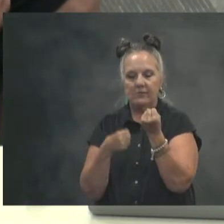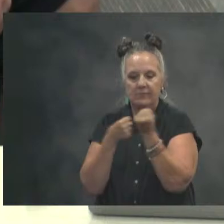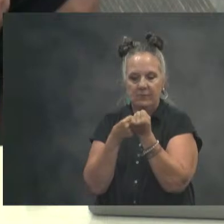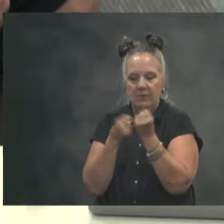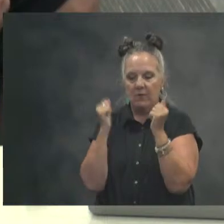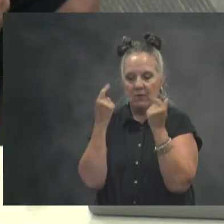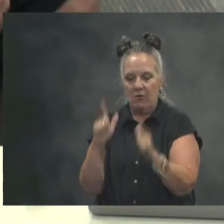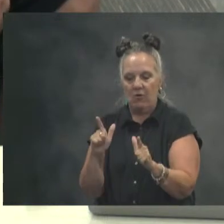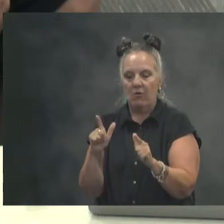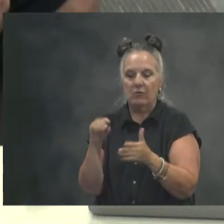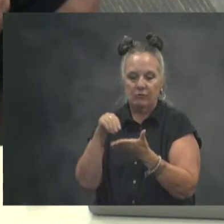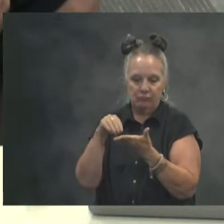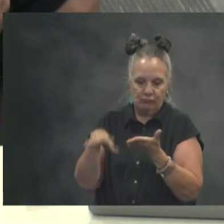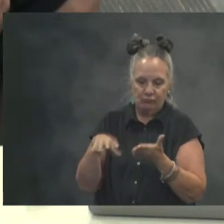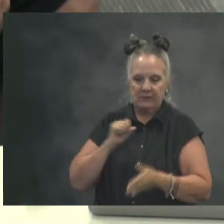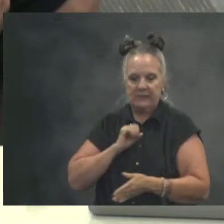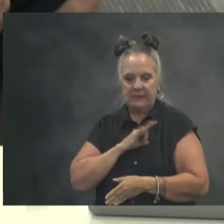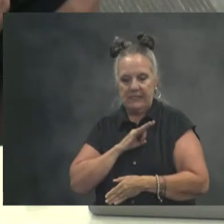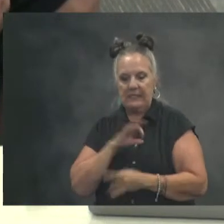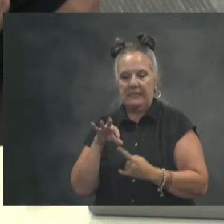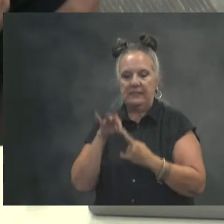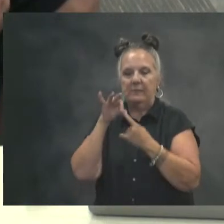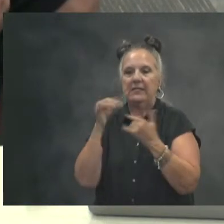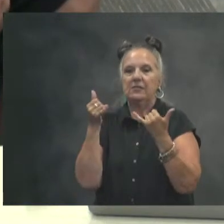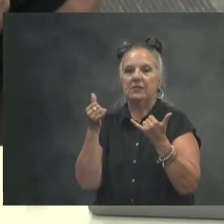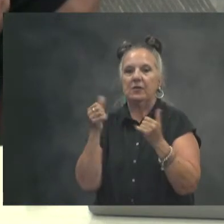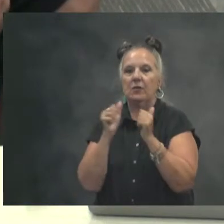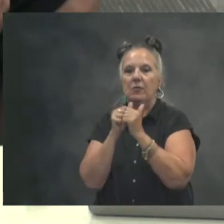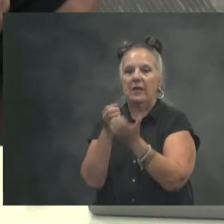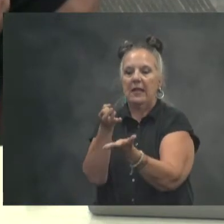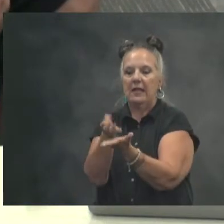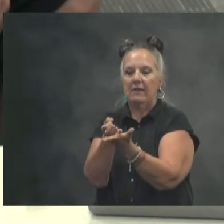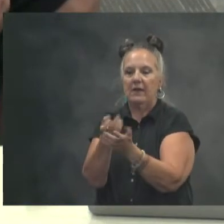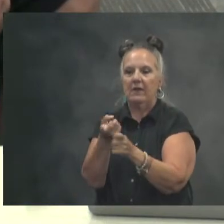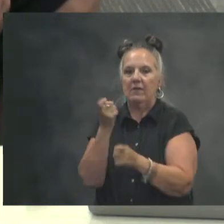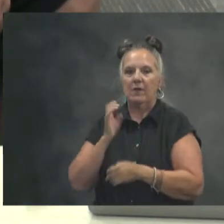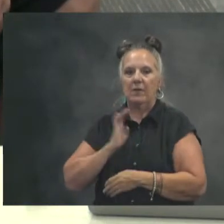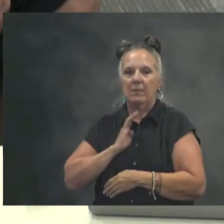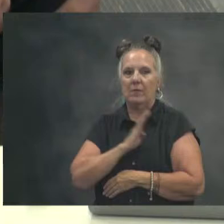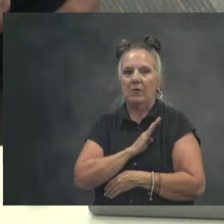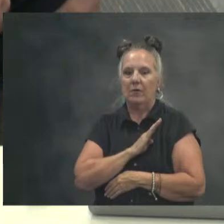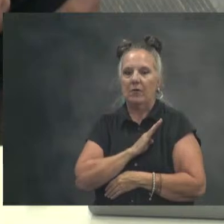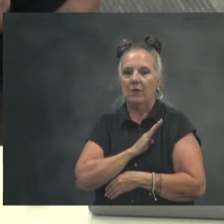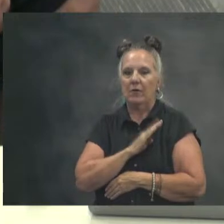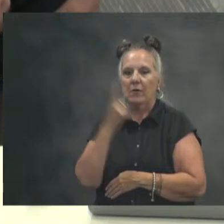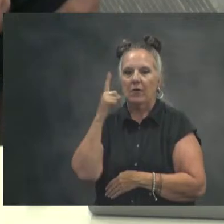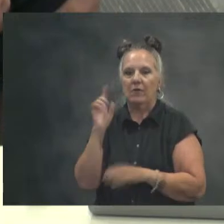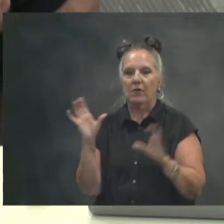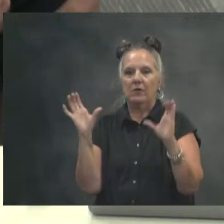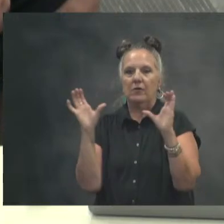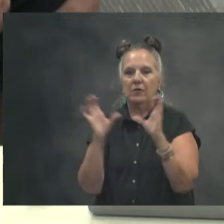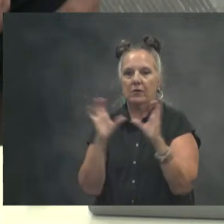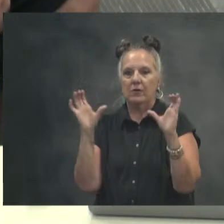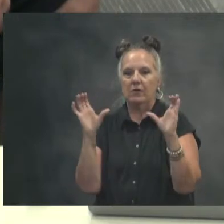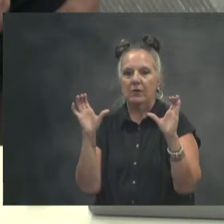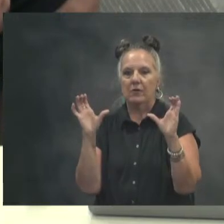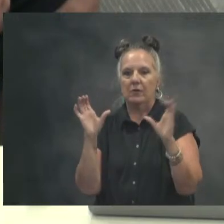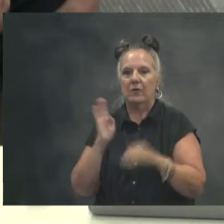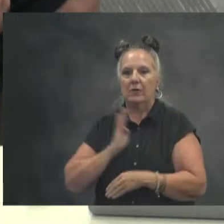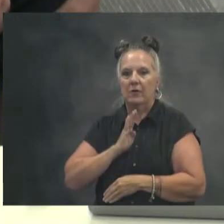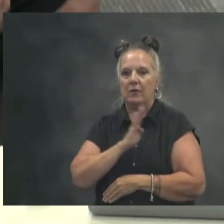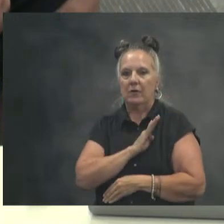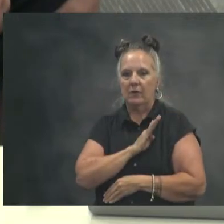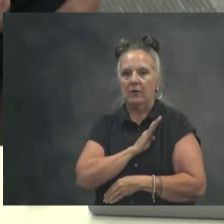all students and staff, especially now with the funding from the board for the board-certified